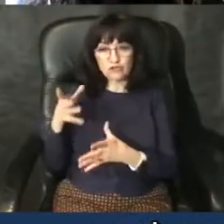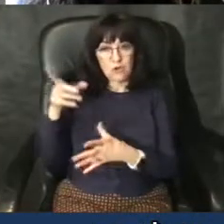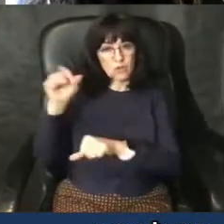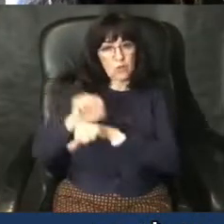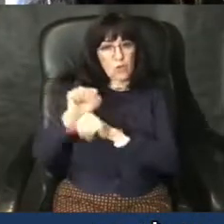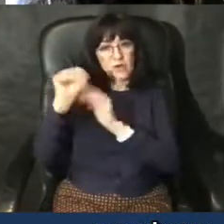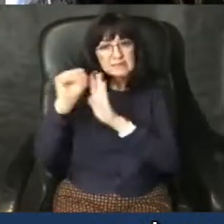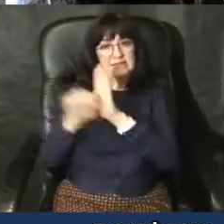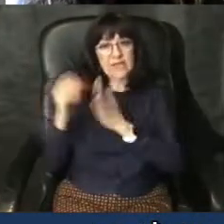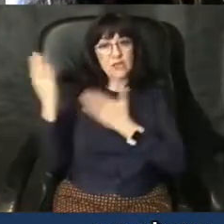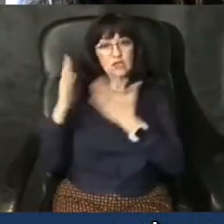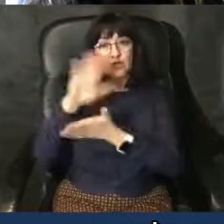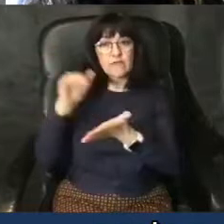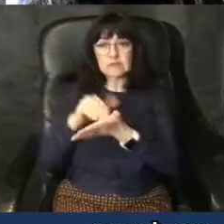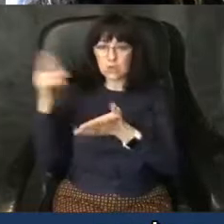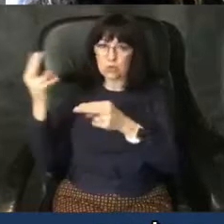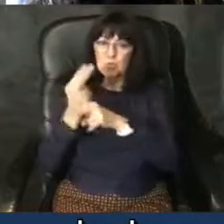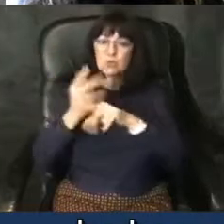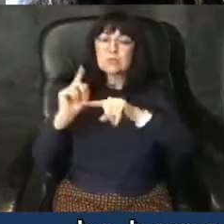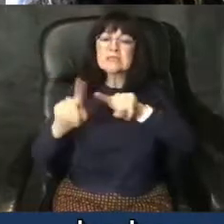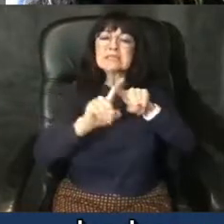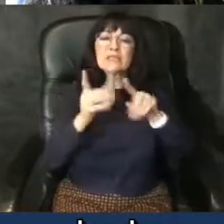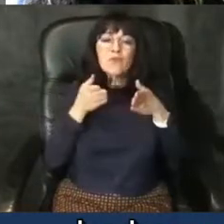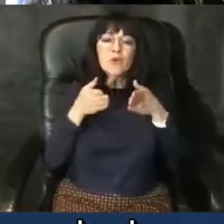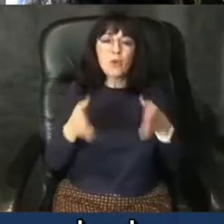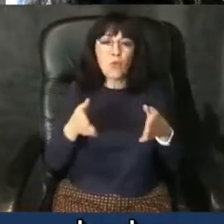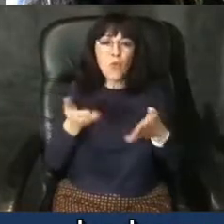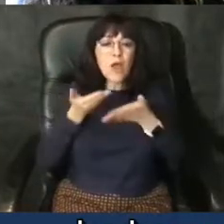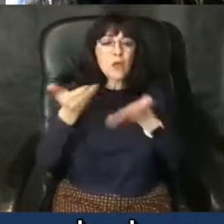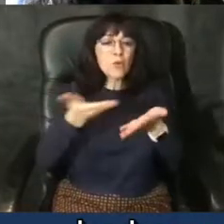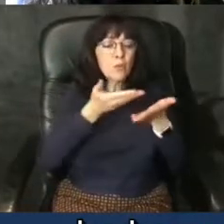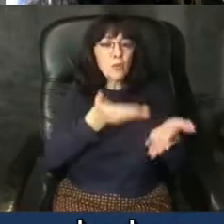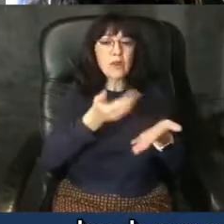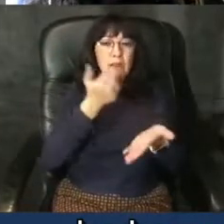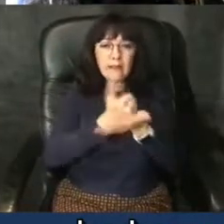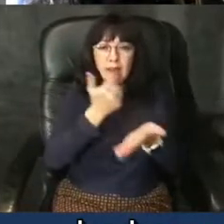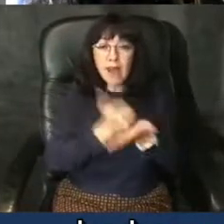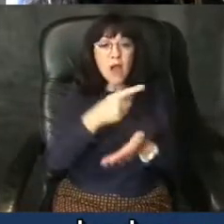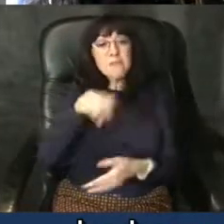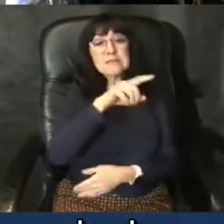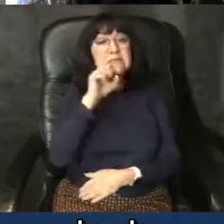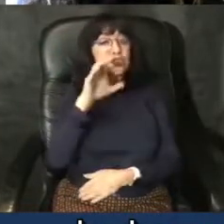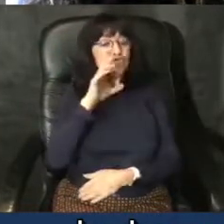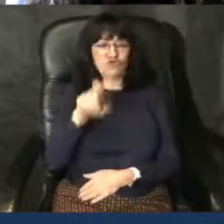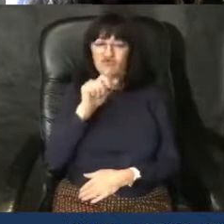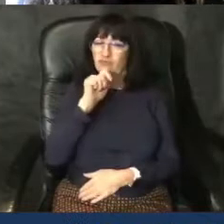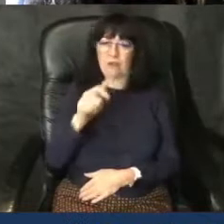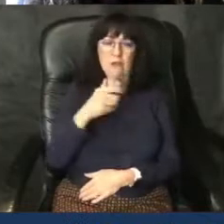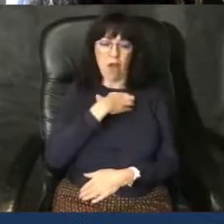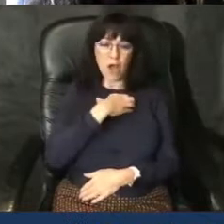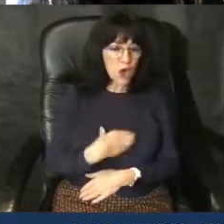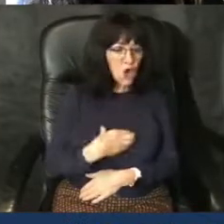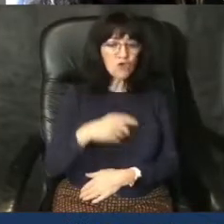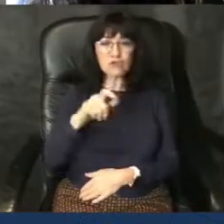centers, there are a lot of strategies. So no senior should be home alone, hungry, and without companionship. We can